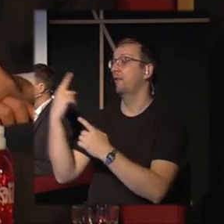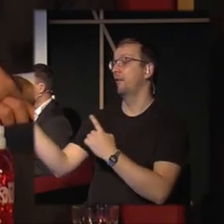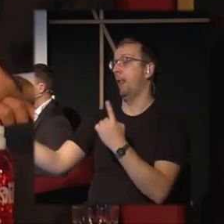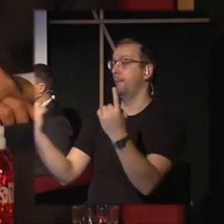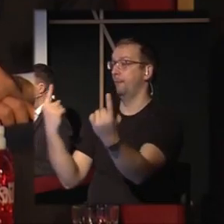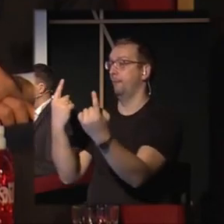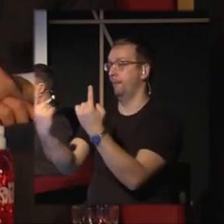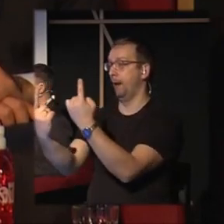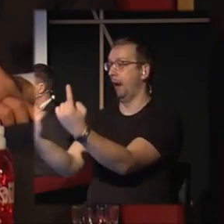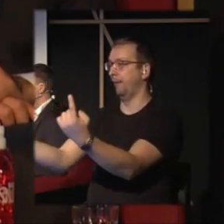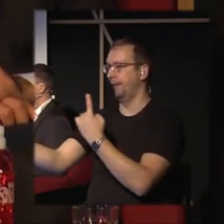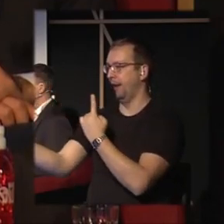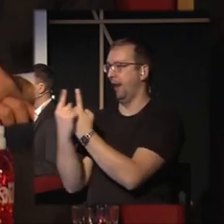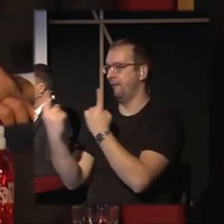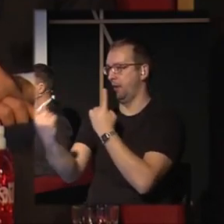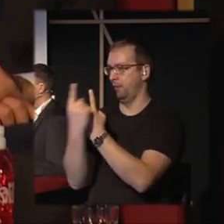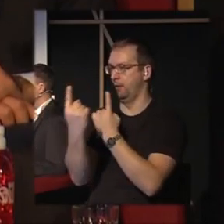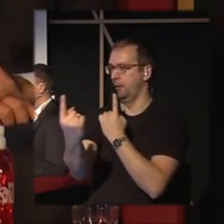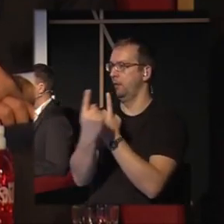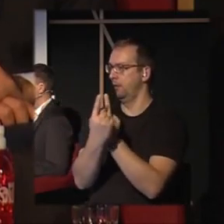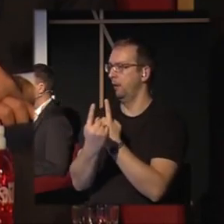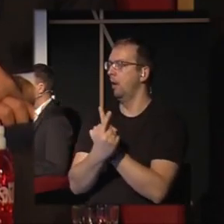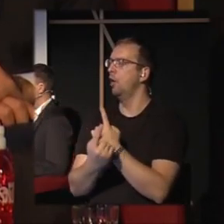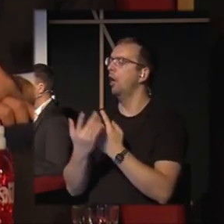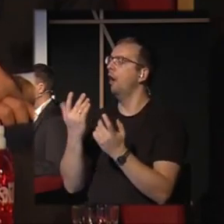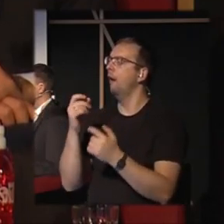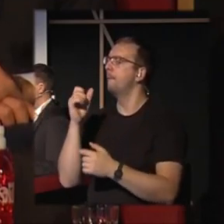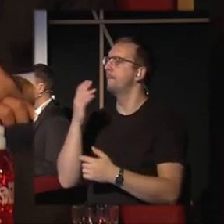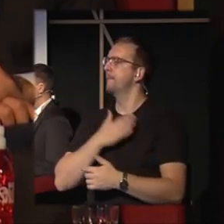had a talk with the 9 years old